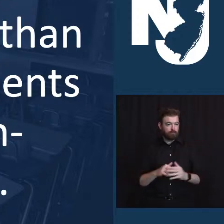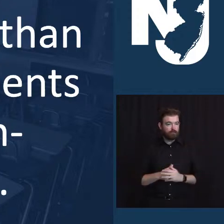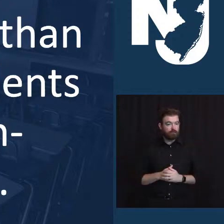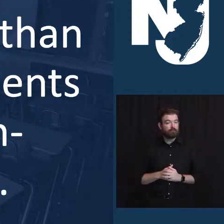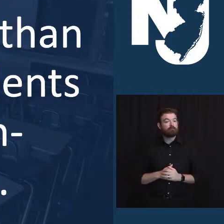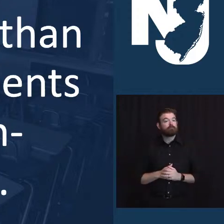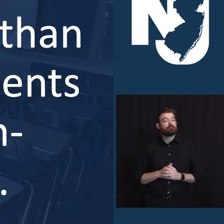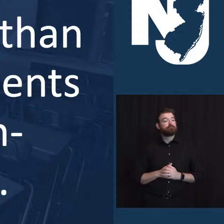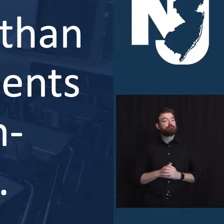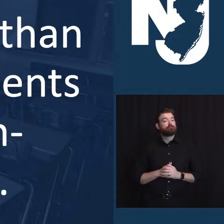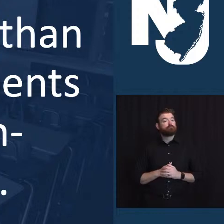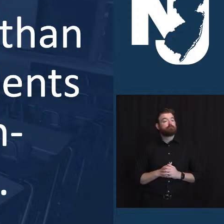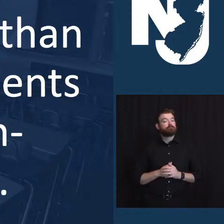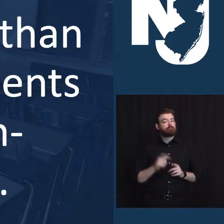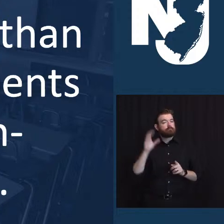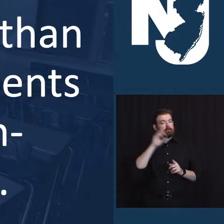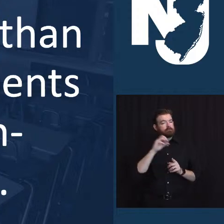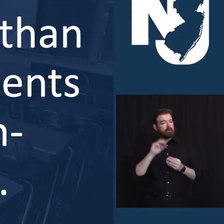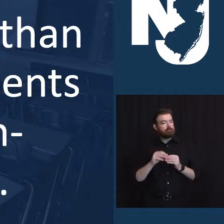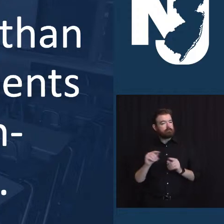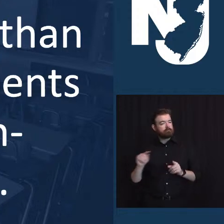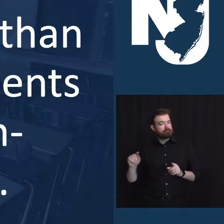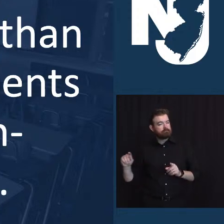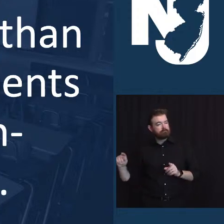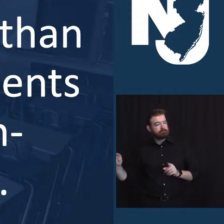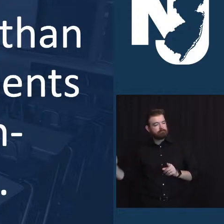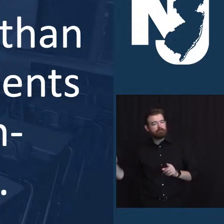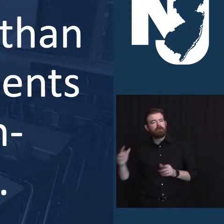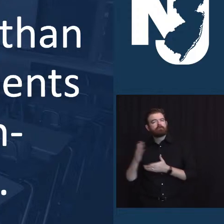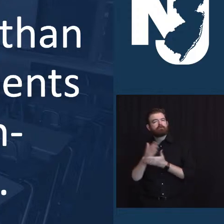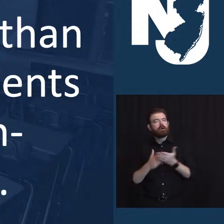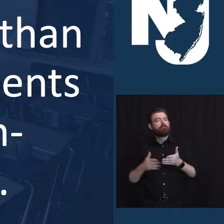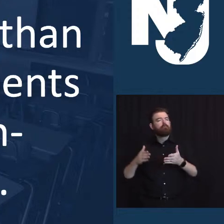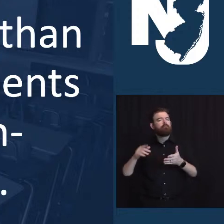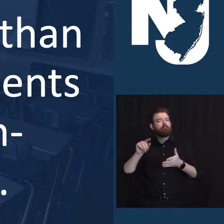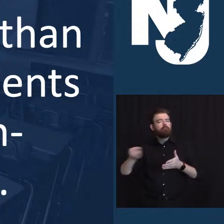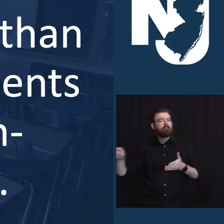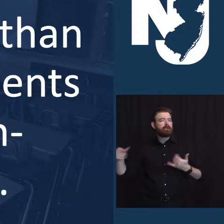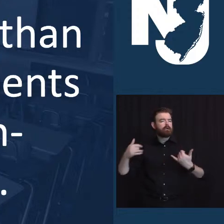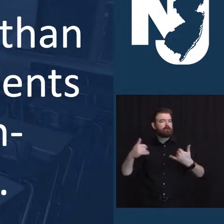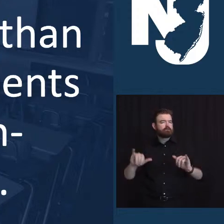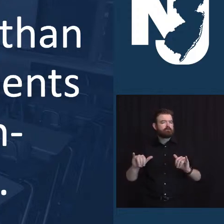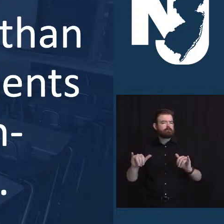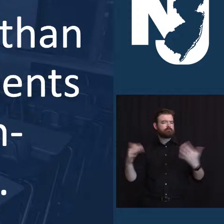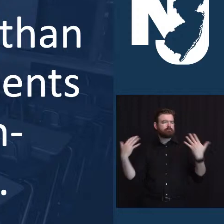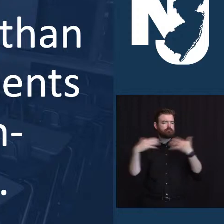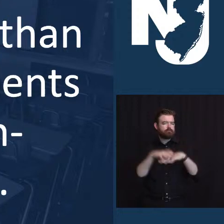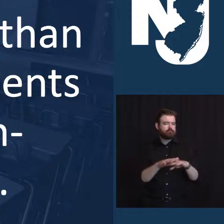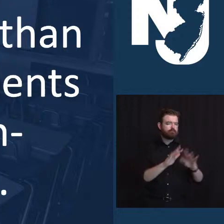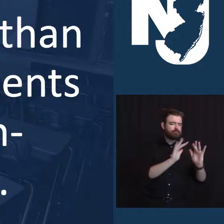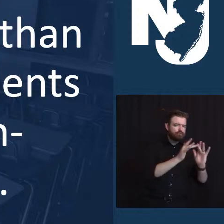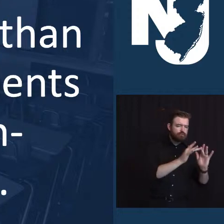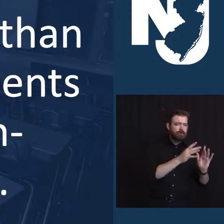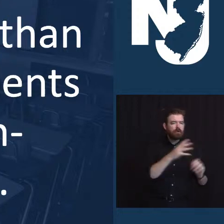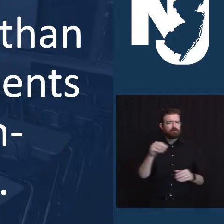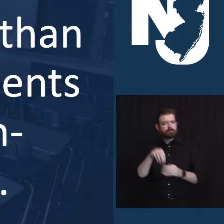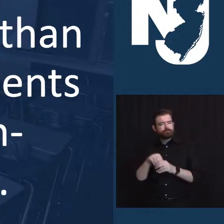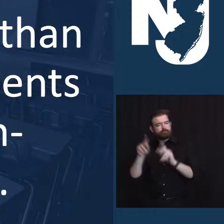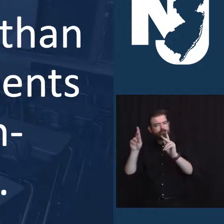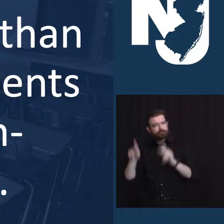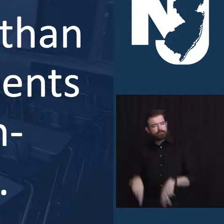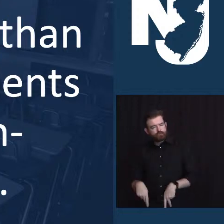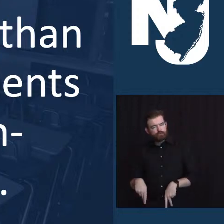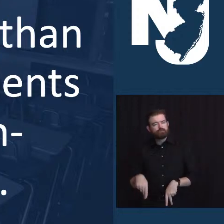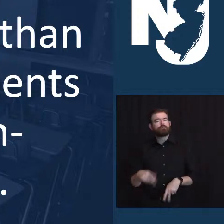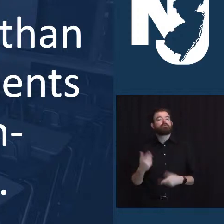are open on a hybrid schedule. Just 8 remain all remote. The progress we've made in getting our kids back to school has been